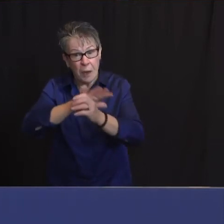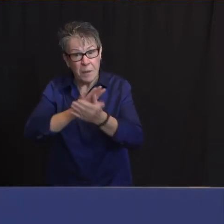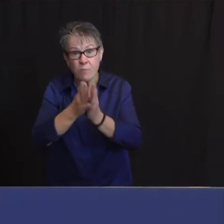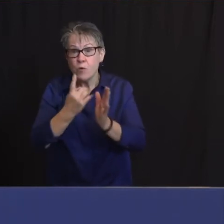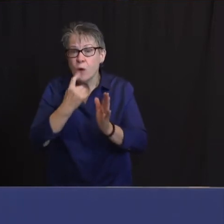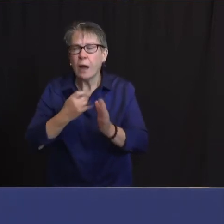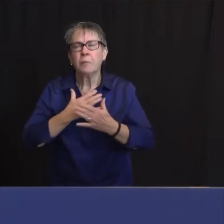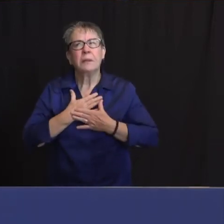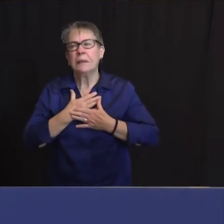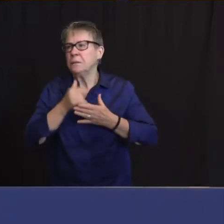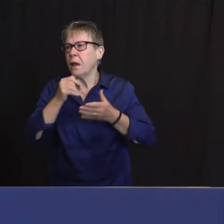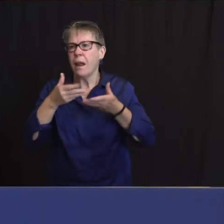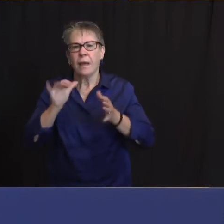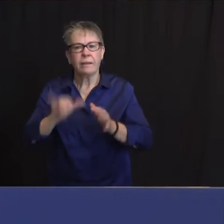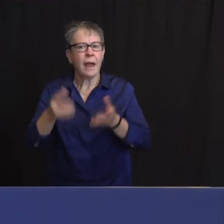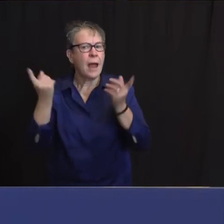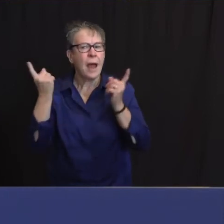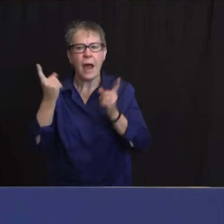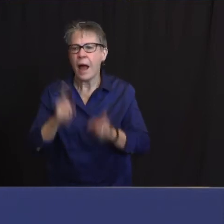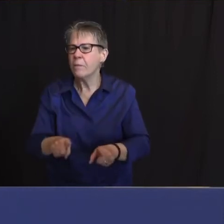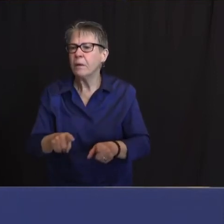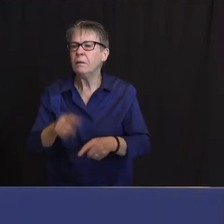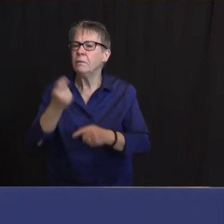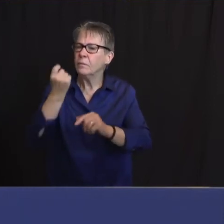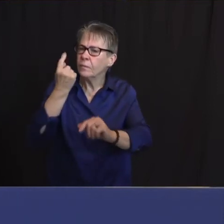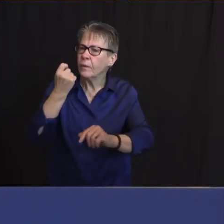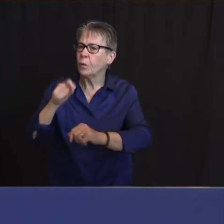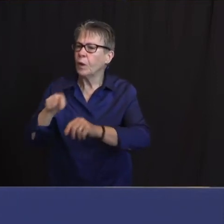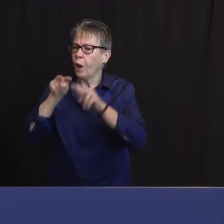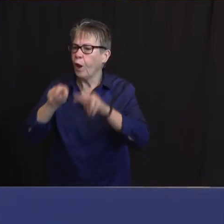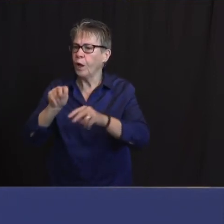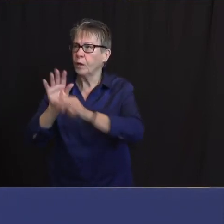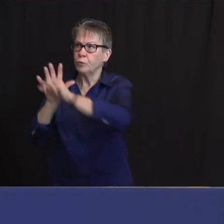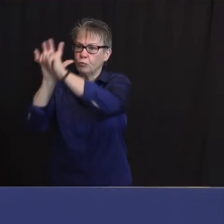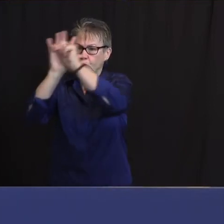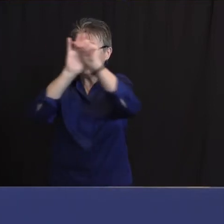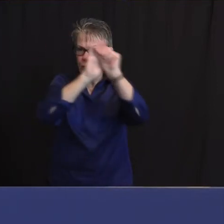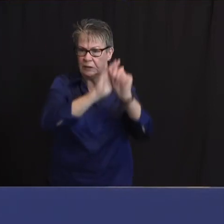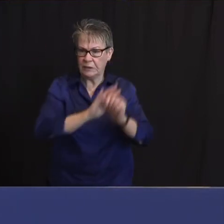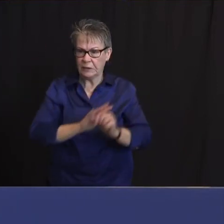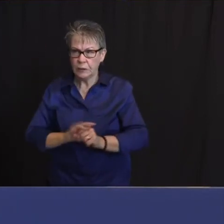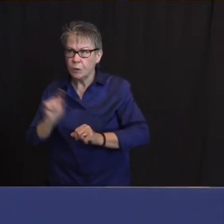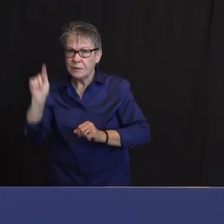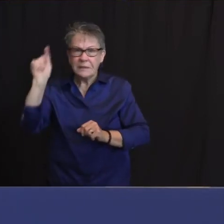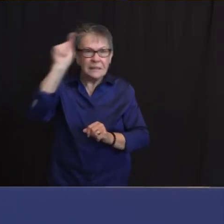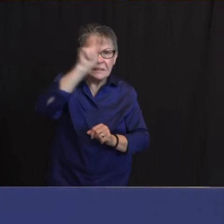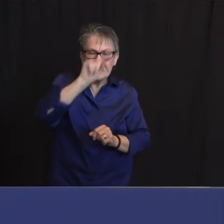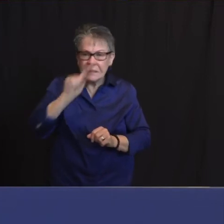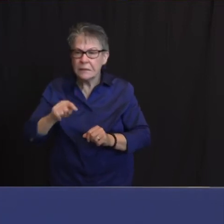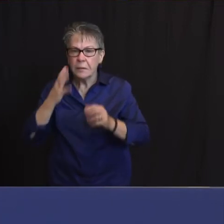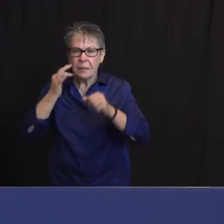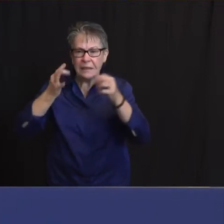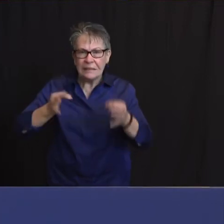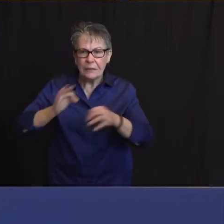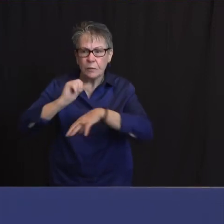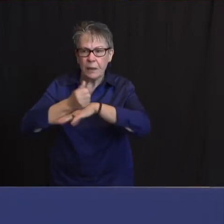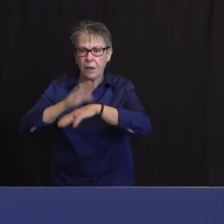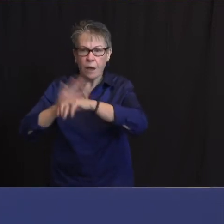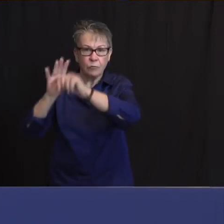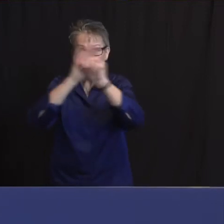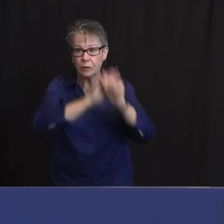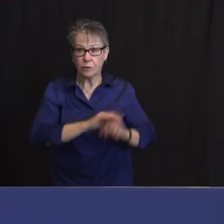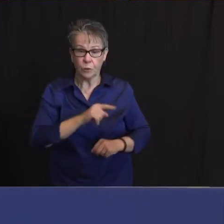amount across the whole spectrum of how we conduct ourselves as a state. And Judy and her team have